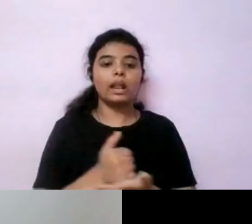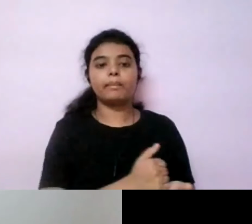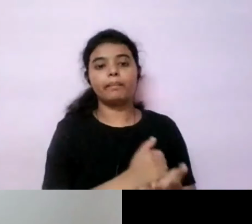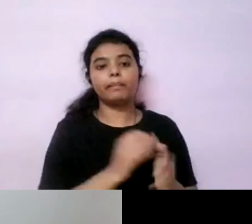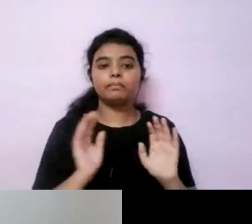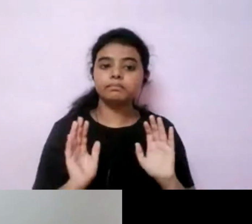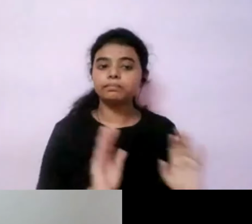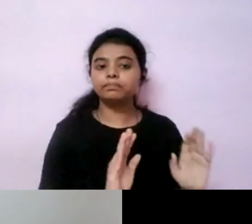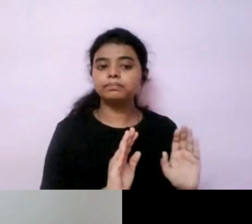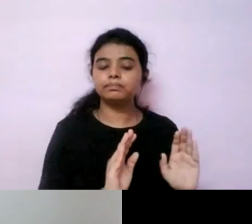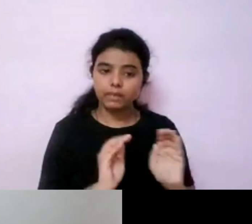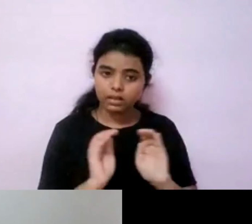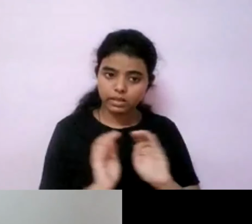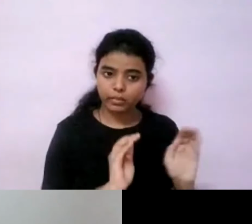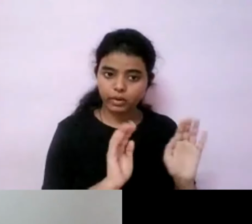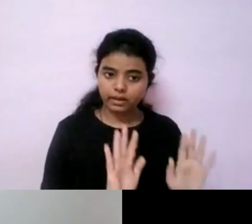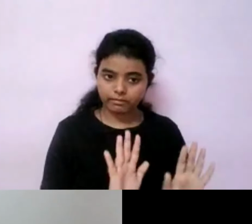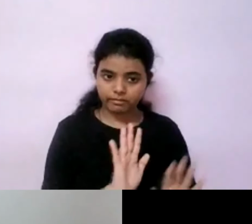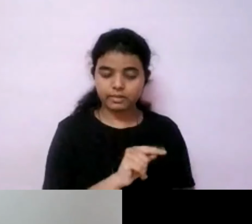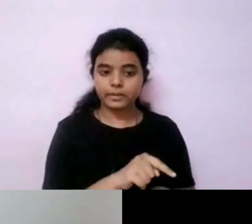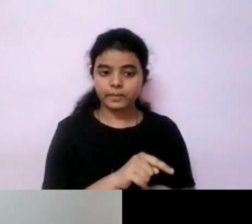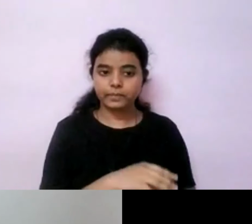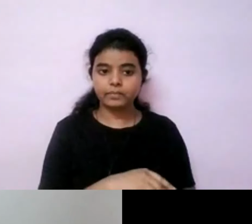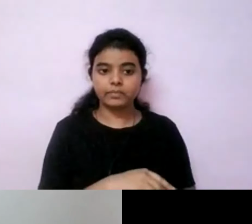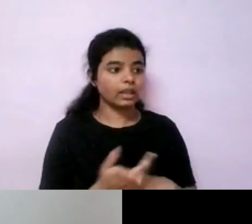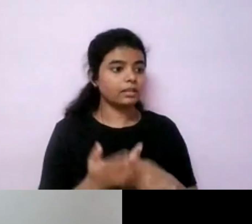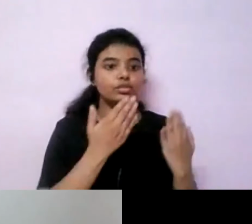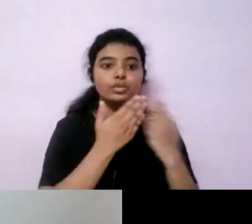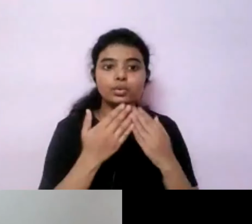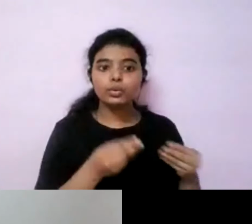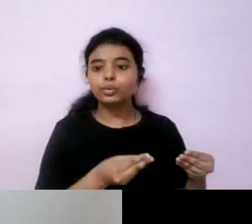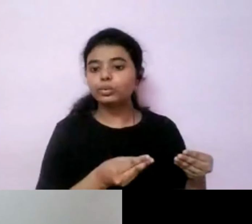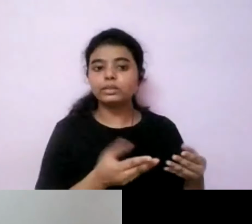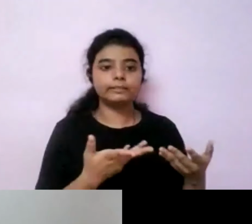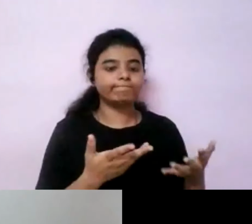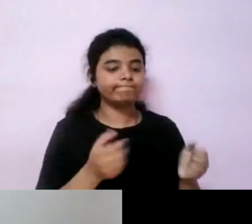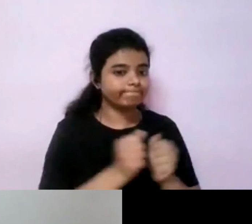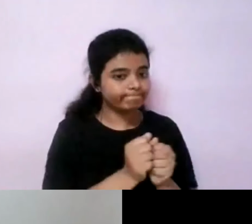taking the disabled girl to school and back,